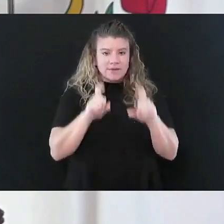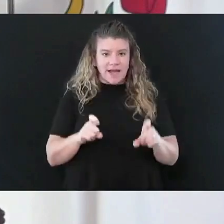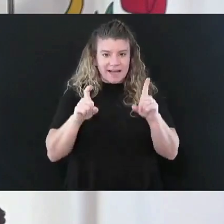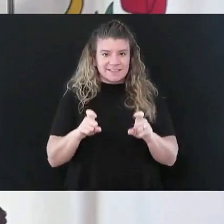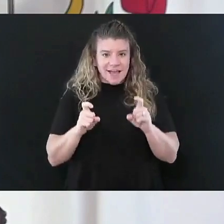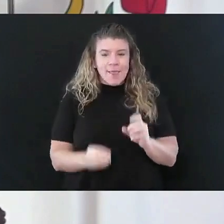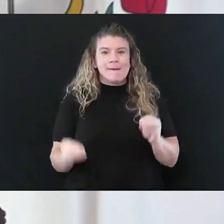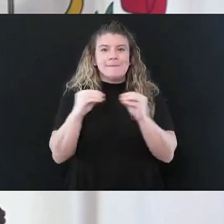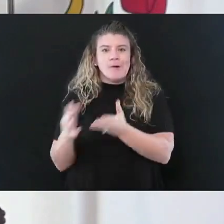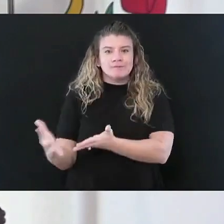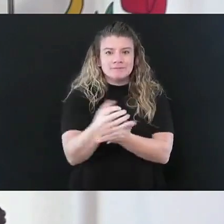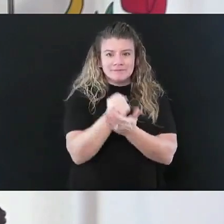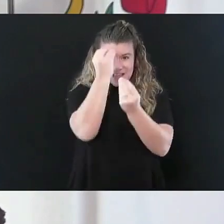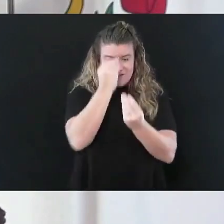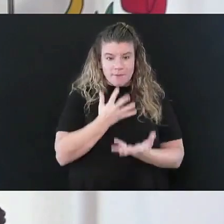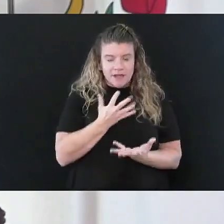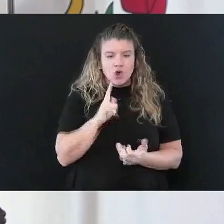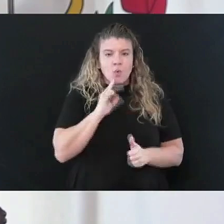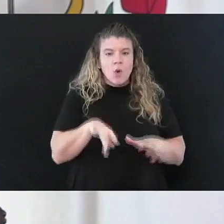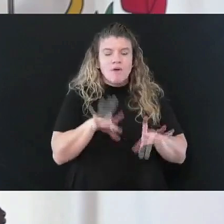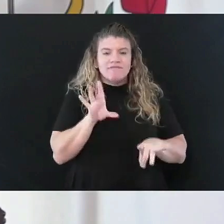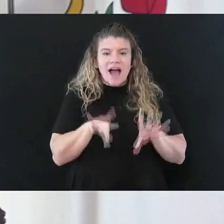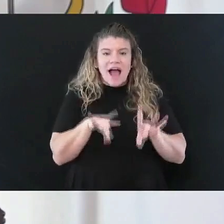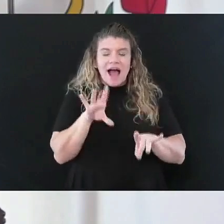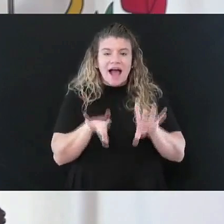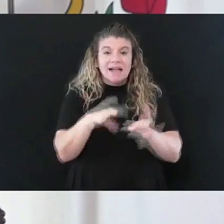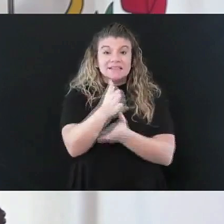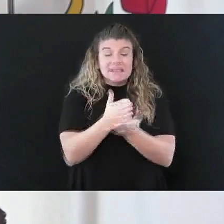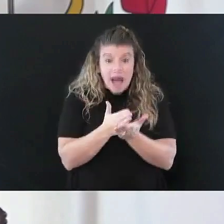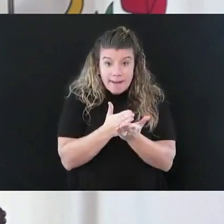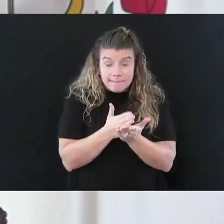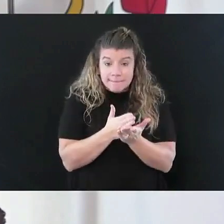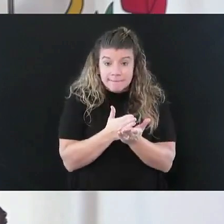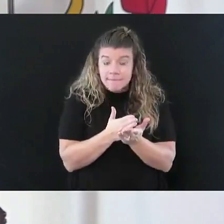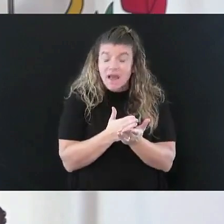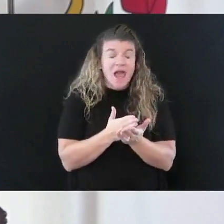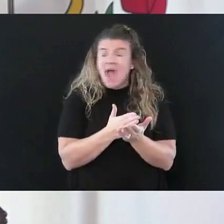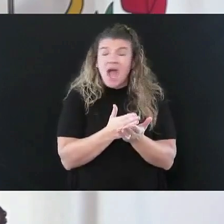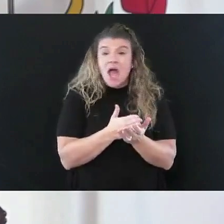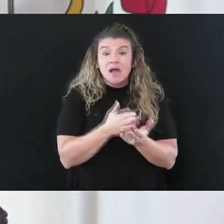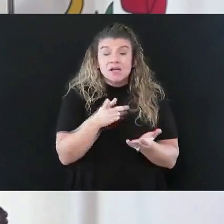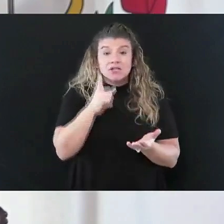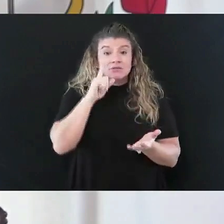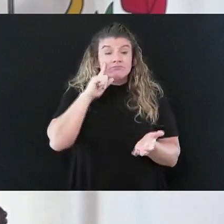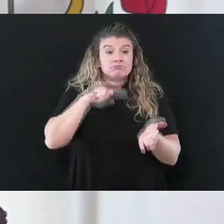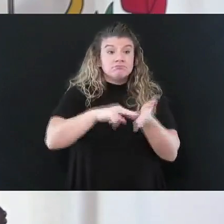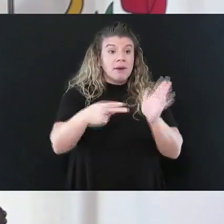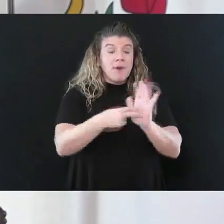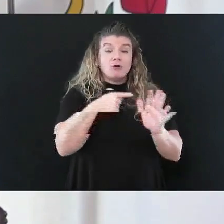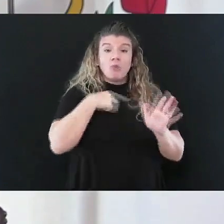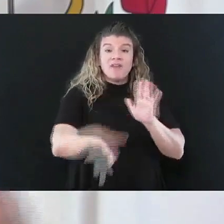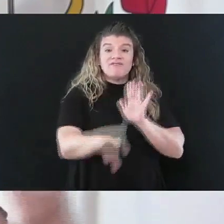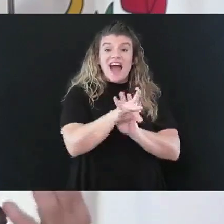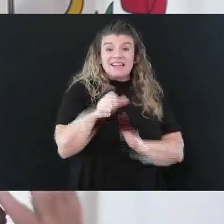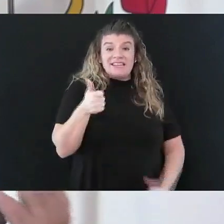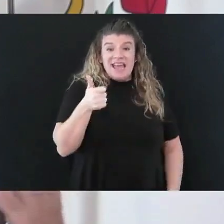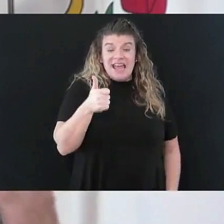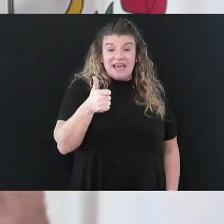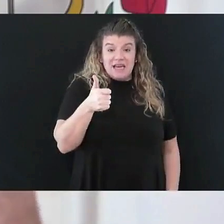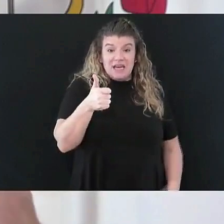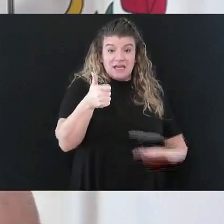we learn, and we will find some. Let's just say we find 10 people that